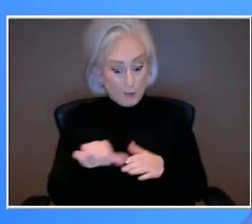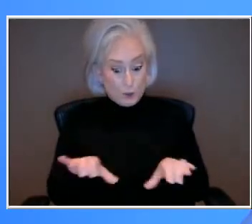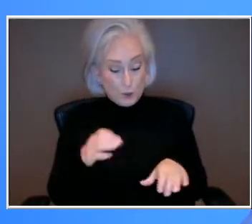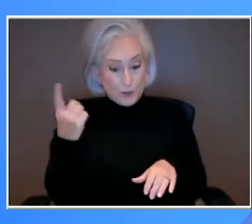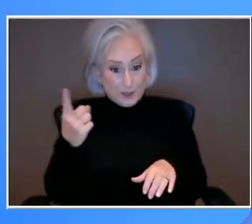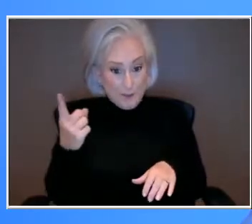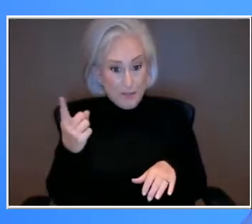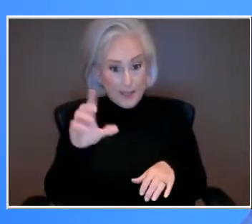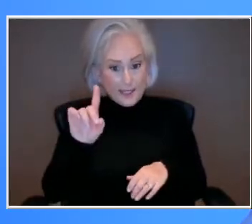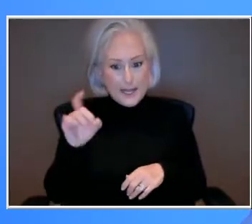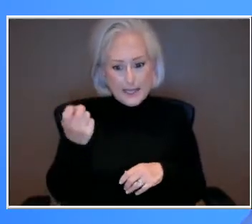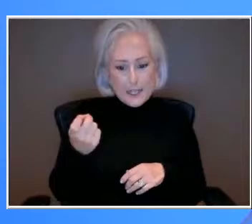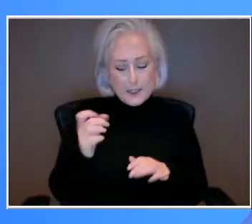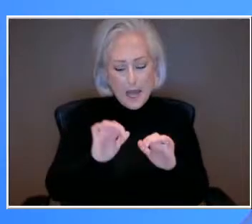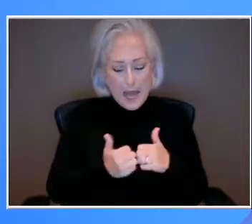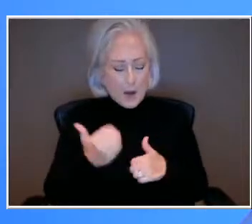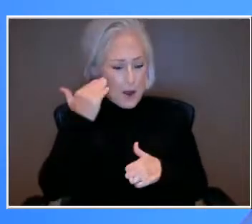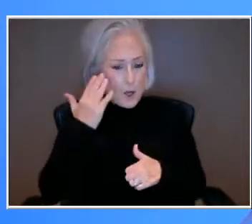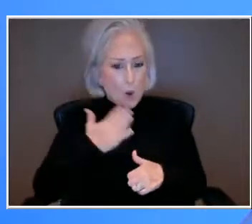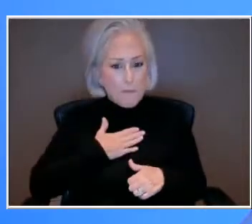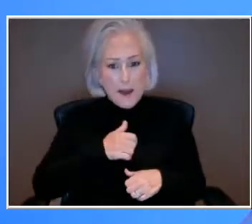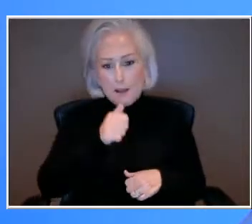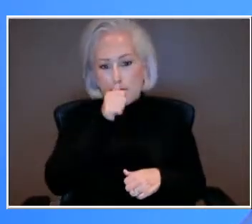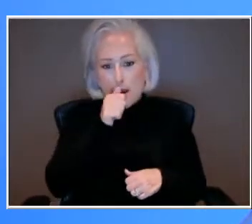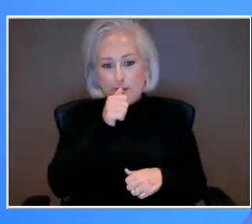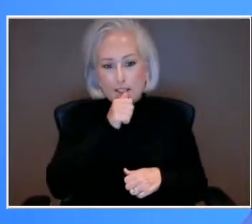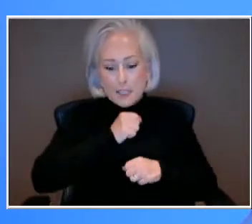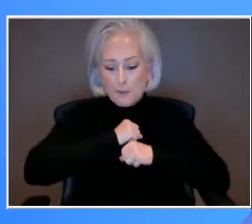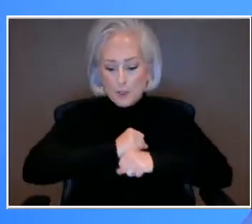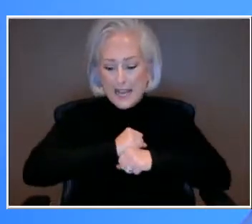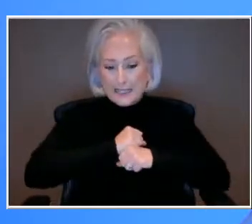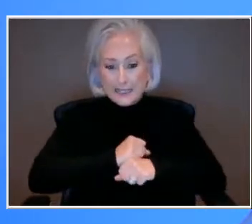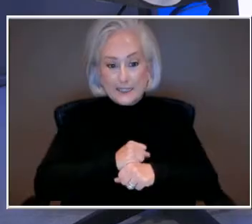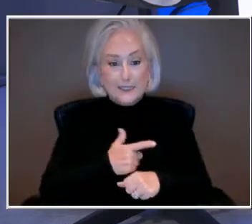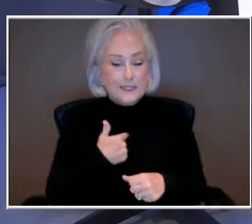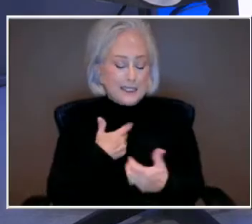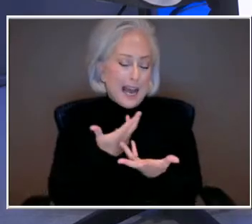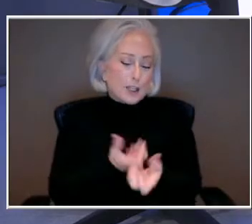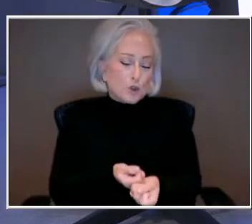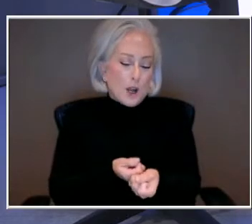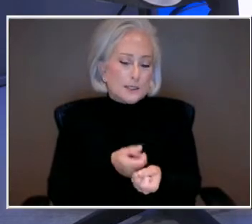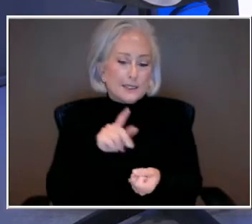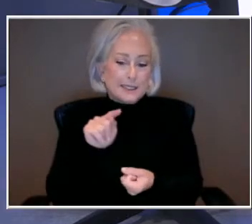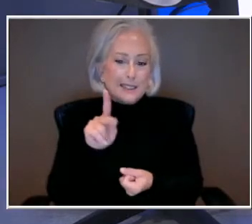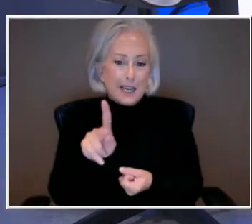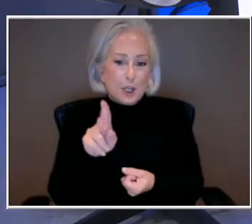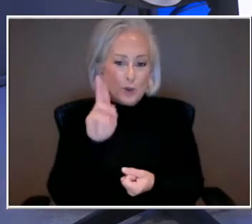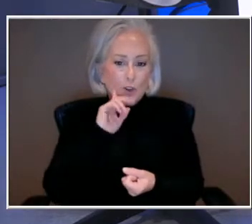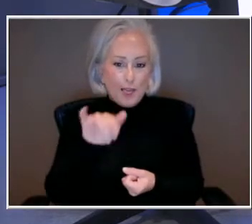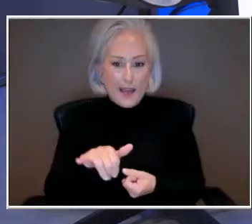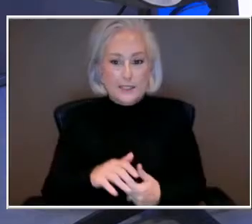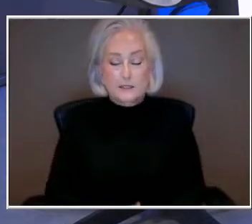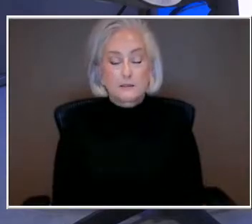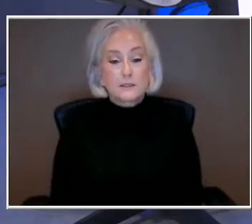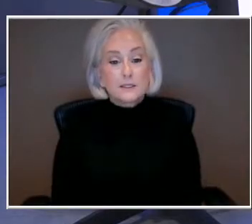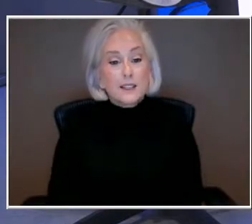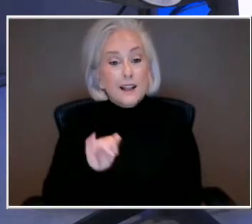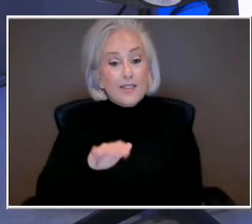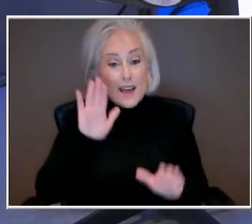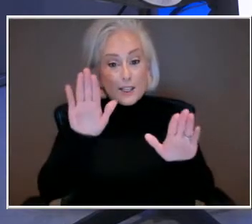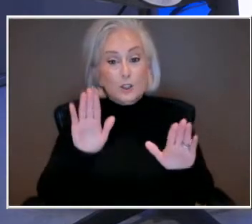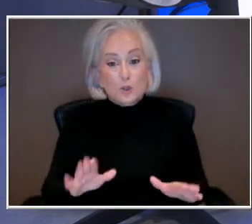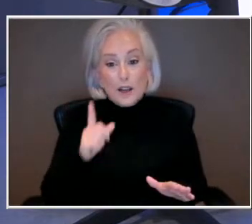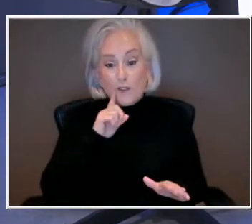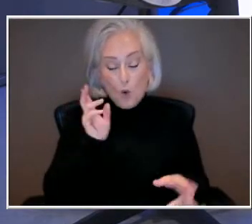I know that my privacy is protected? And this is something that I trust in KU. I know that they do that. That's great for people that have access